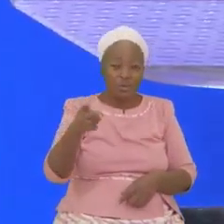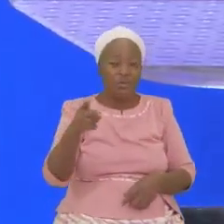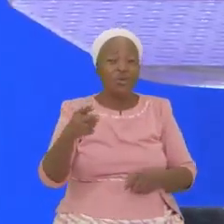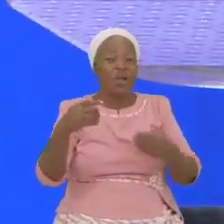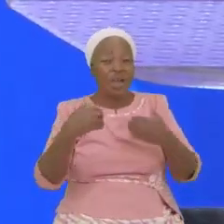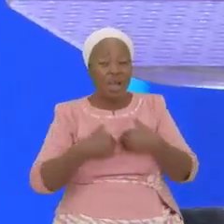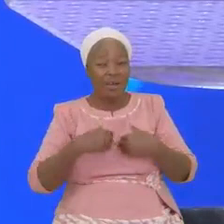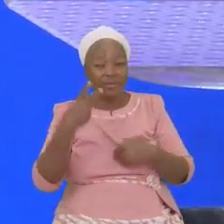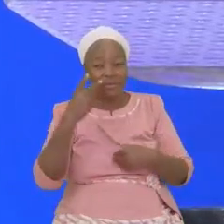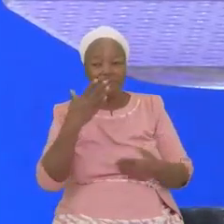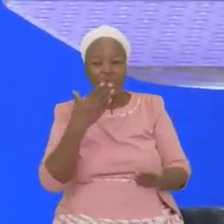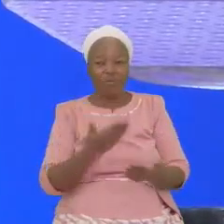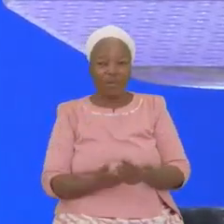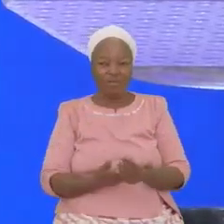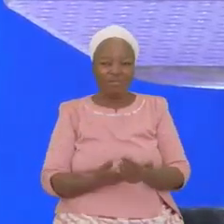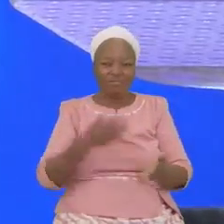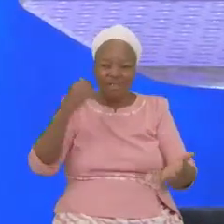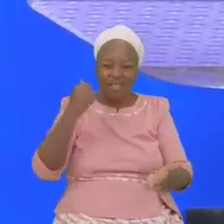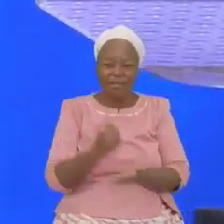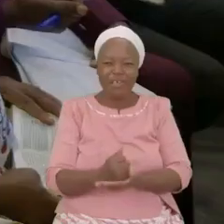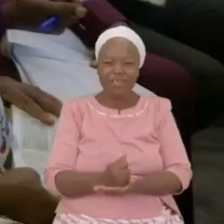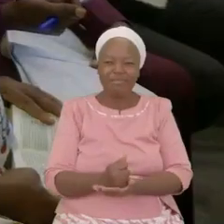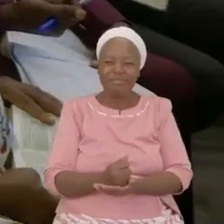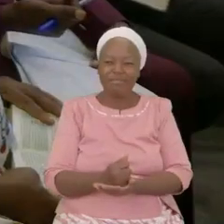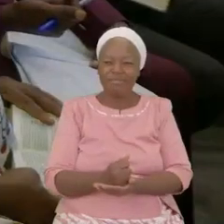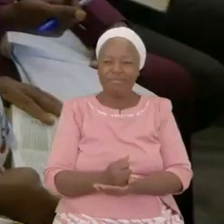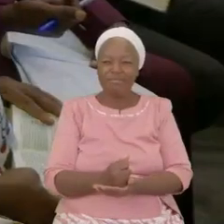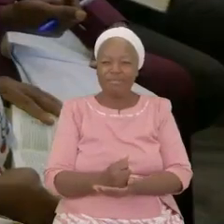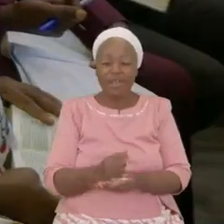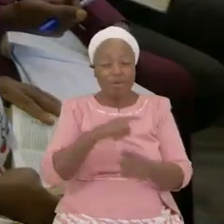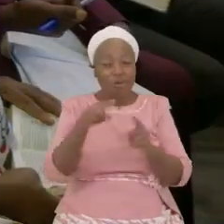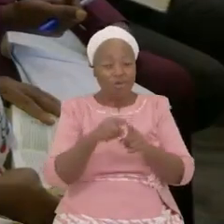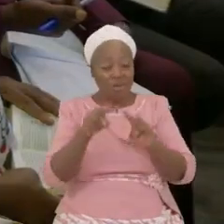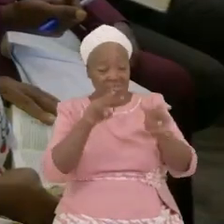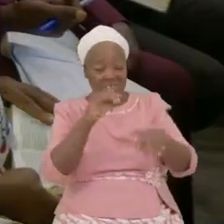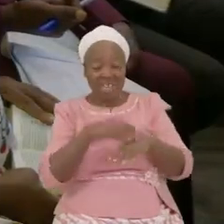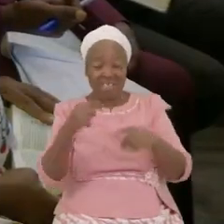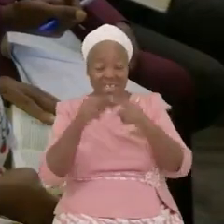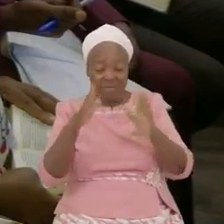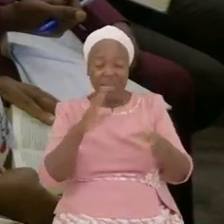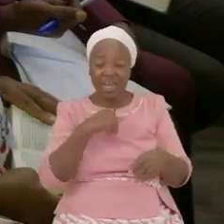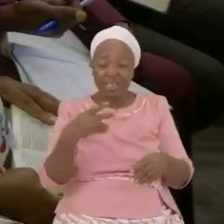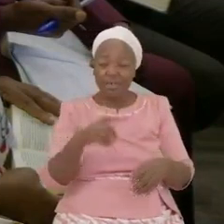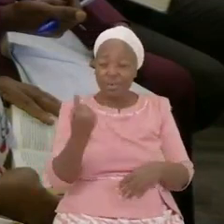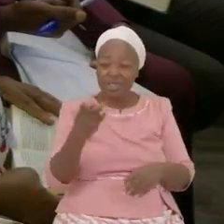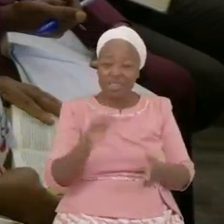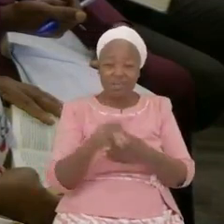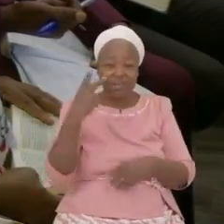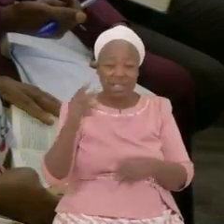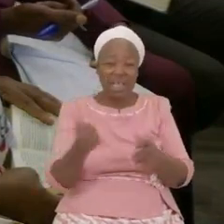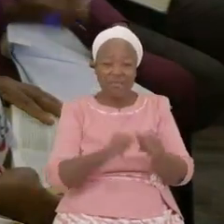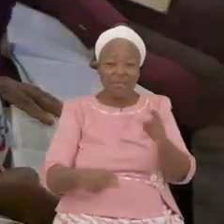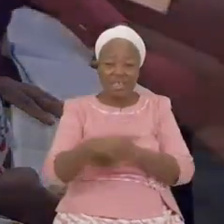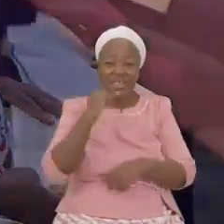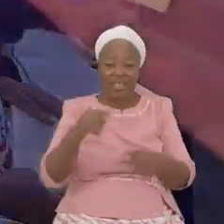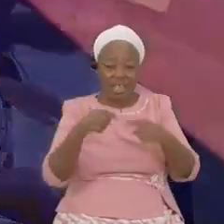seen well. Amen. When you're looking at the enemy, and the only thing you see every day is the